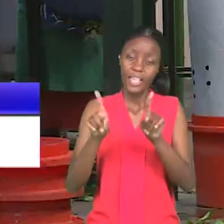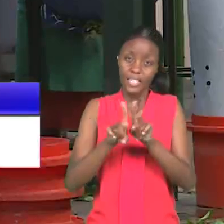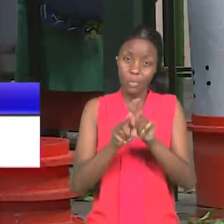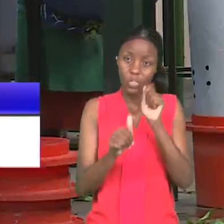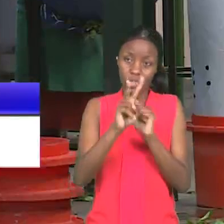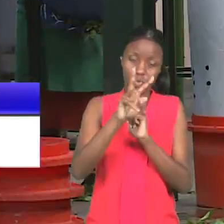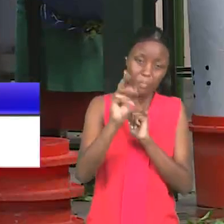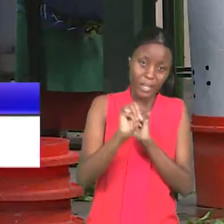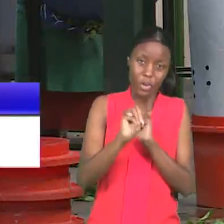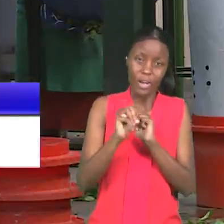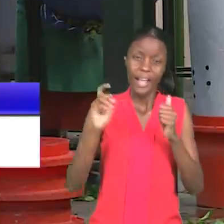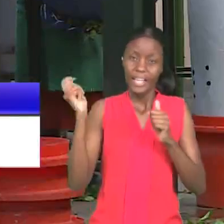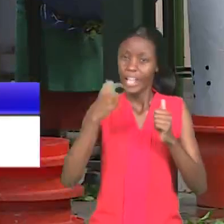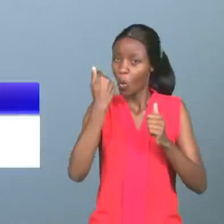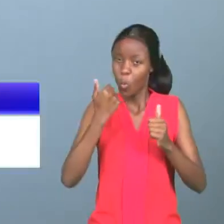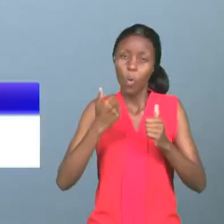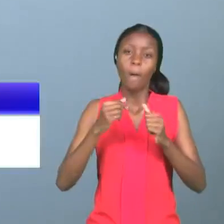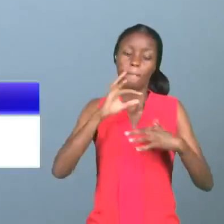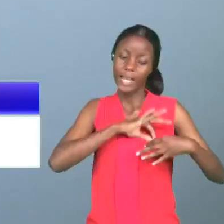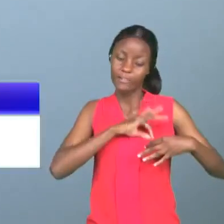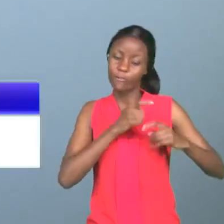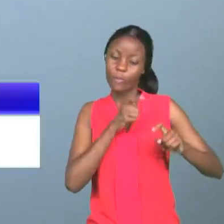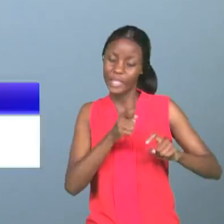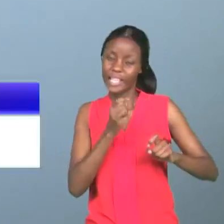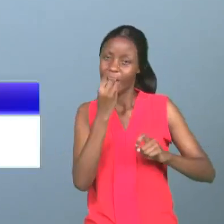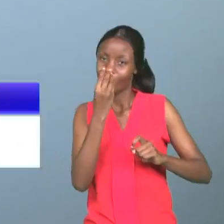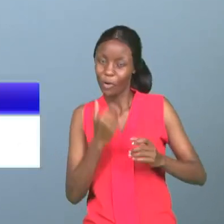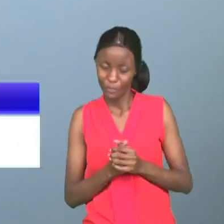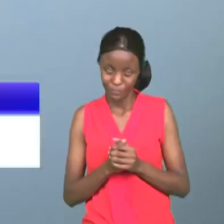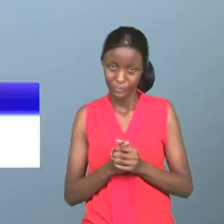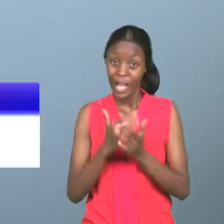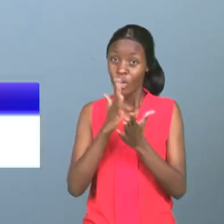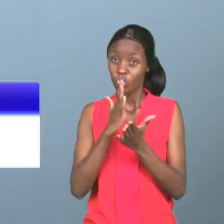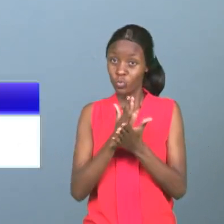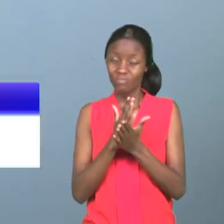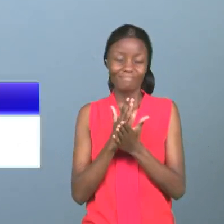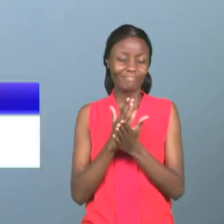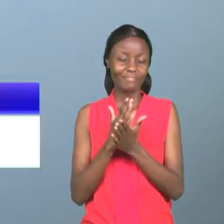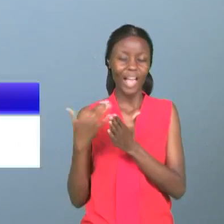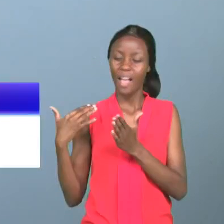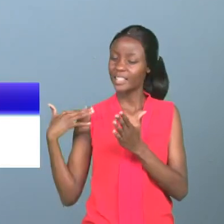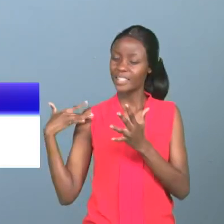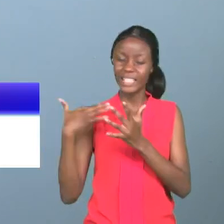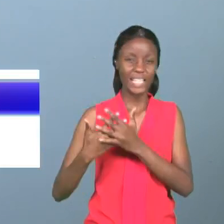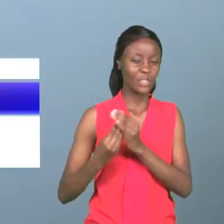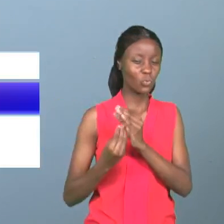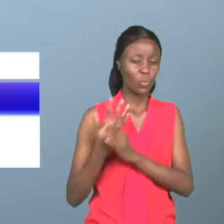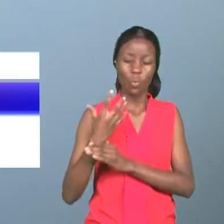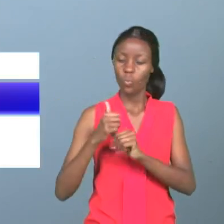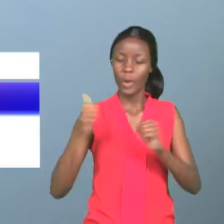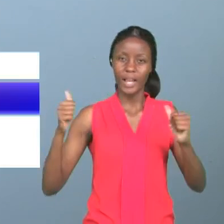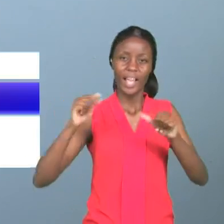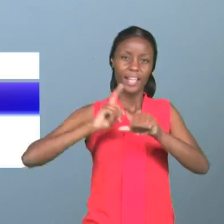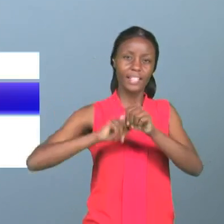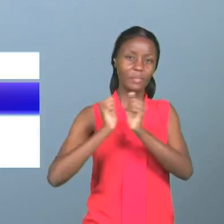Kenyans benefiting from the sector. We are happy that we've been growing over the years, starting as a small industry back